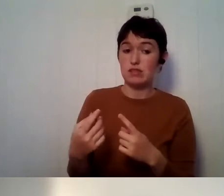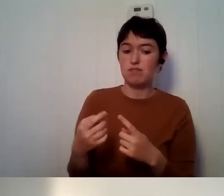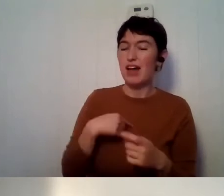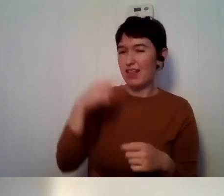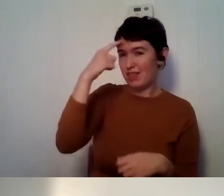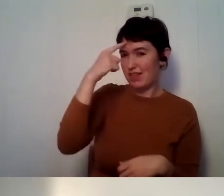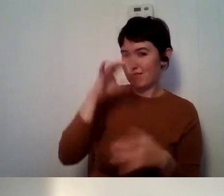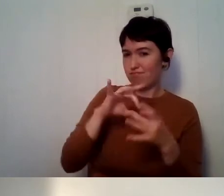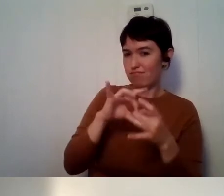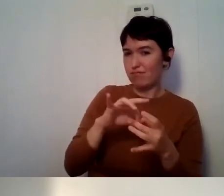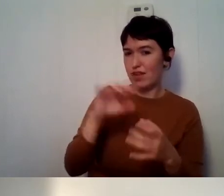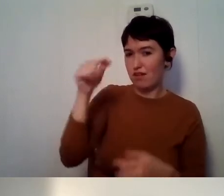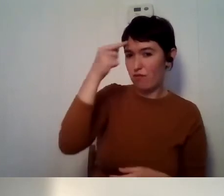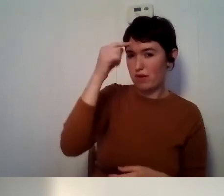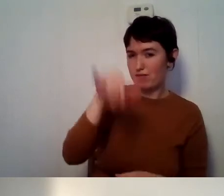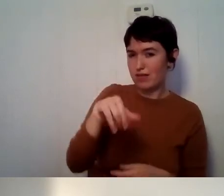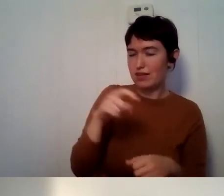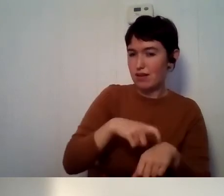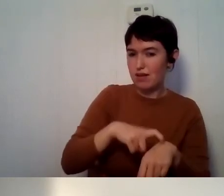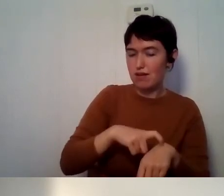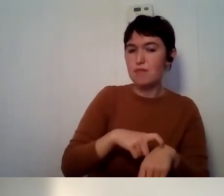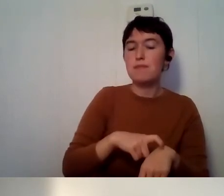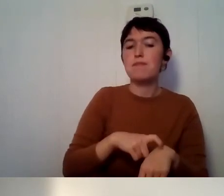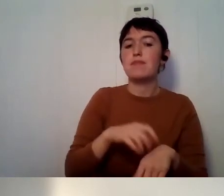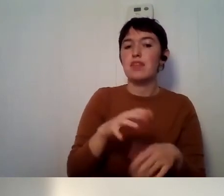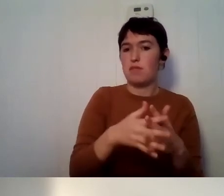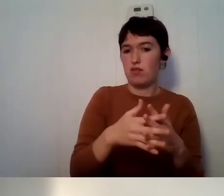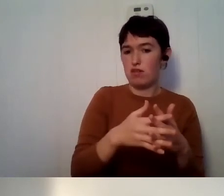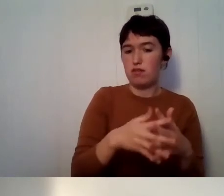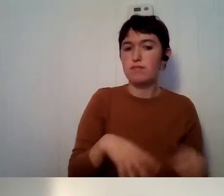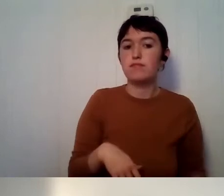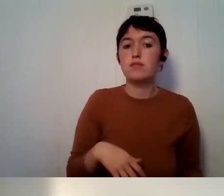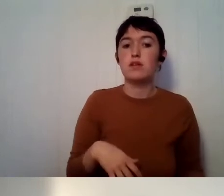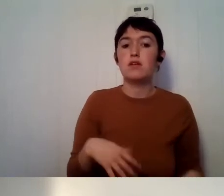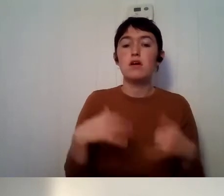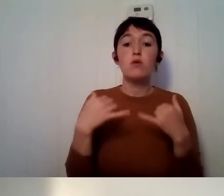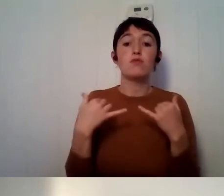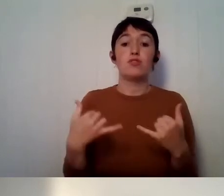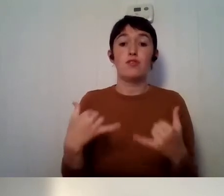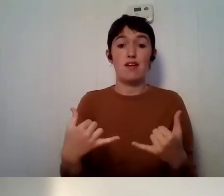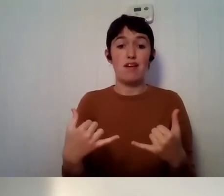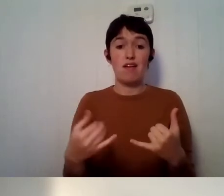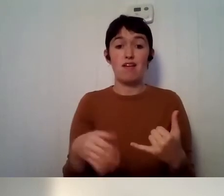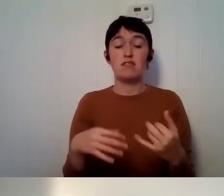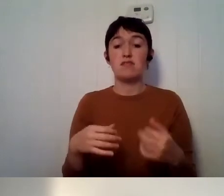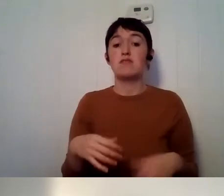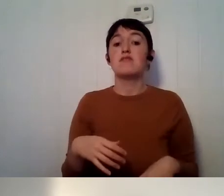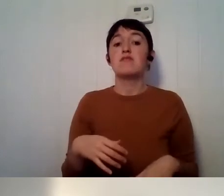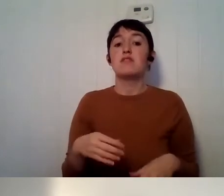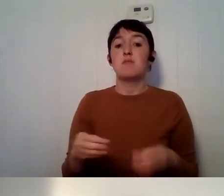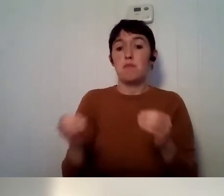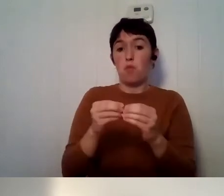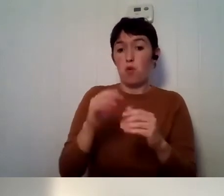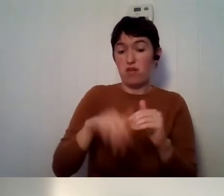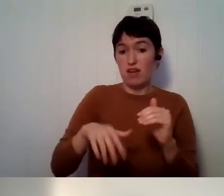the administration that was running America at the time. Today, that figure has changed completely. It's now more than